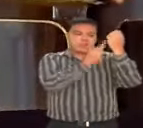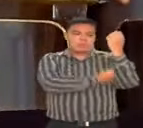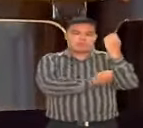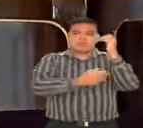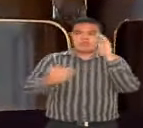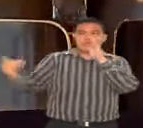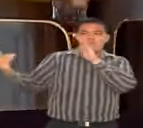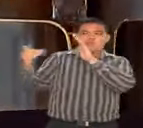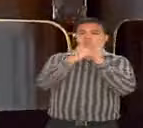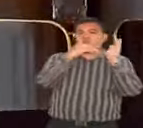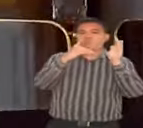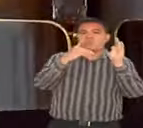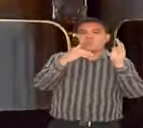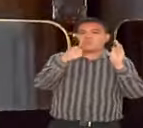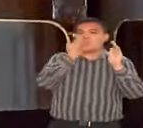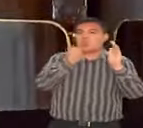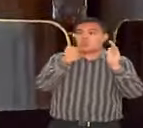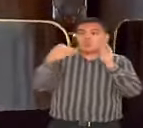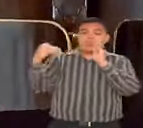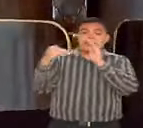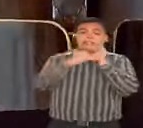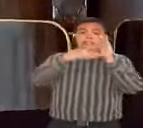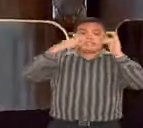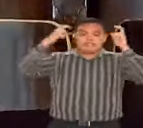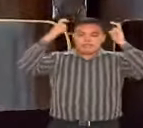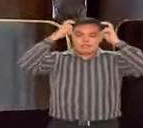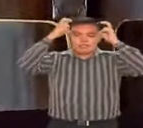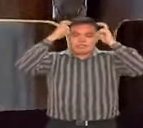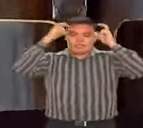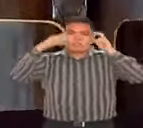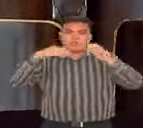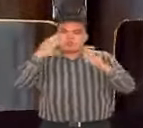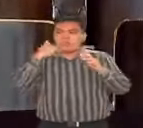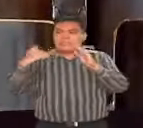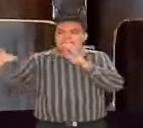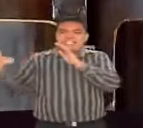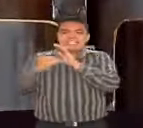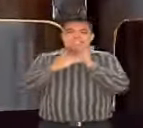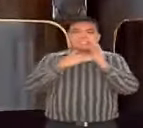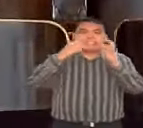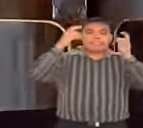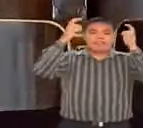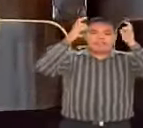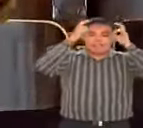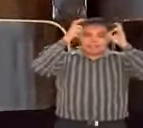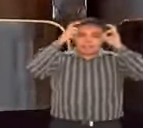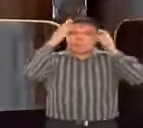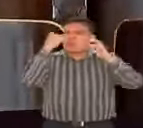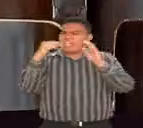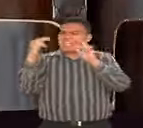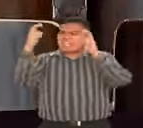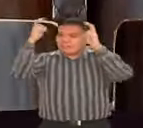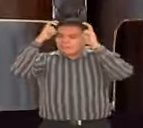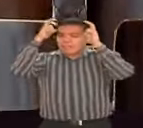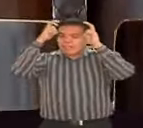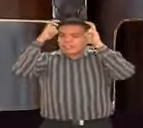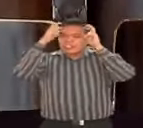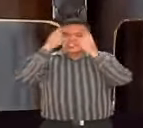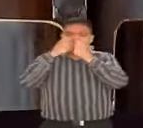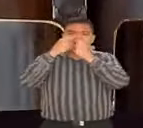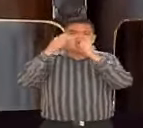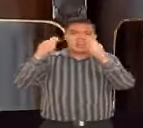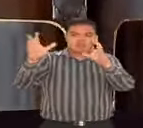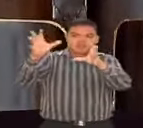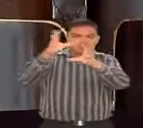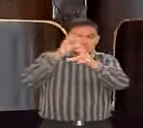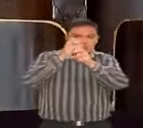the devil. We are not against each other, but rather we are against the devil. The devil is trying to pit us one